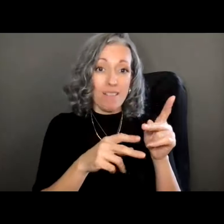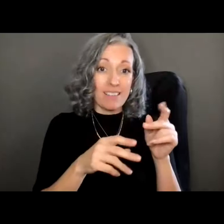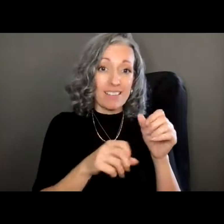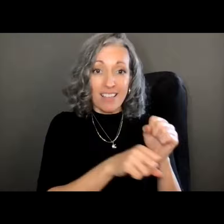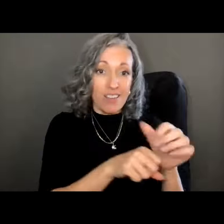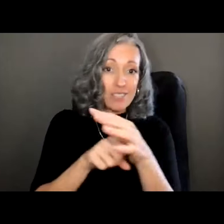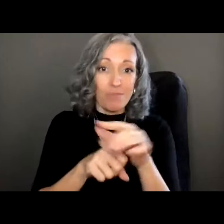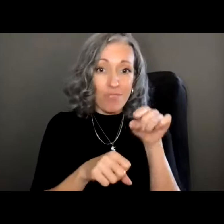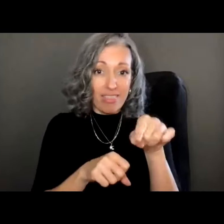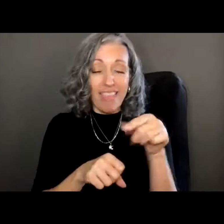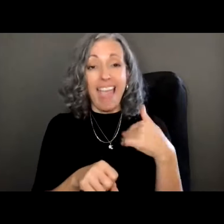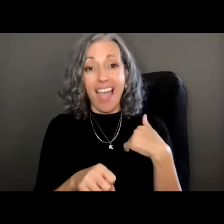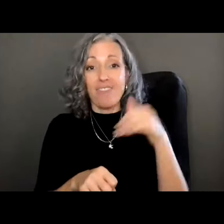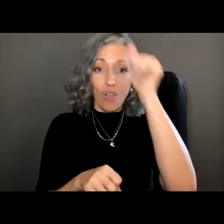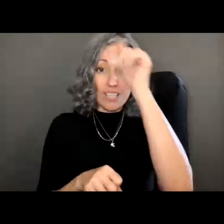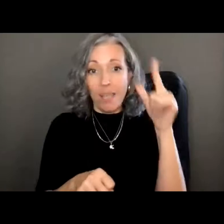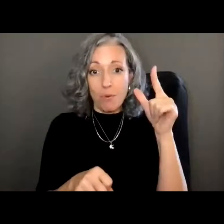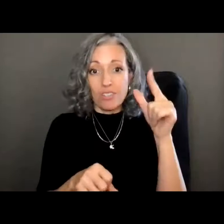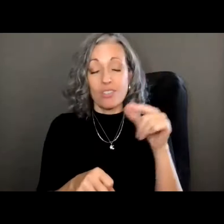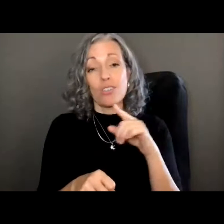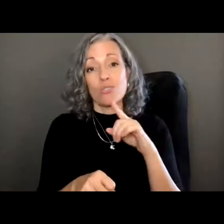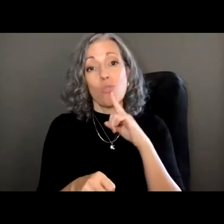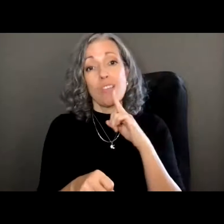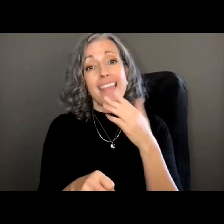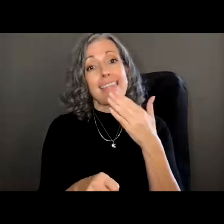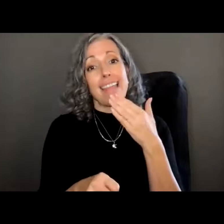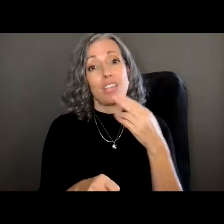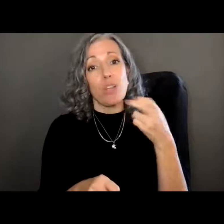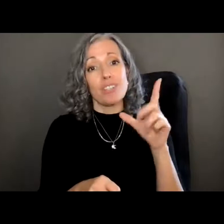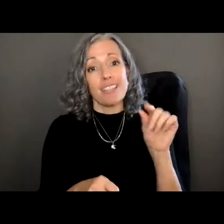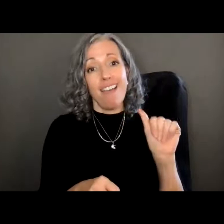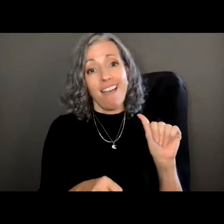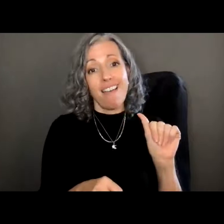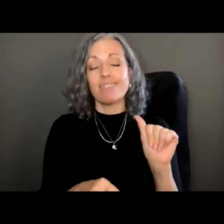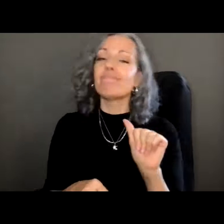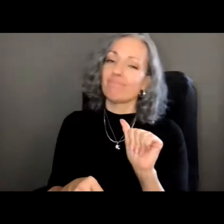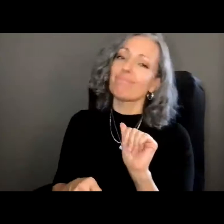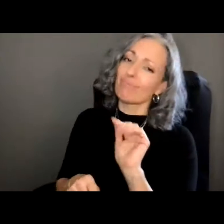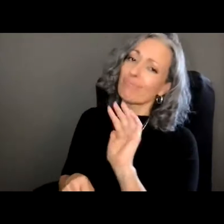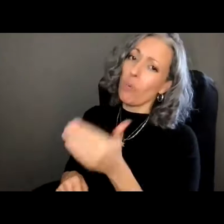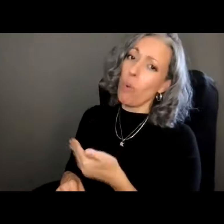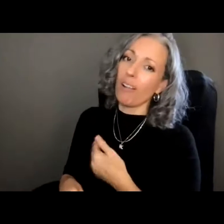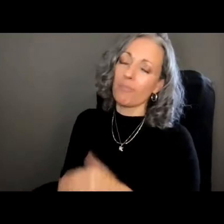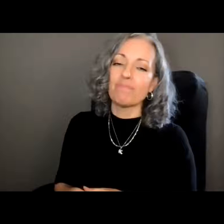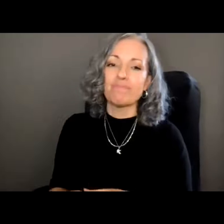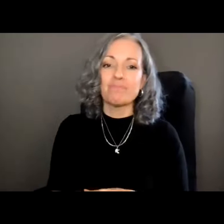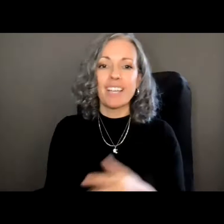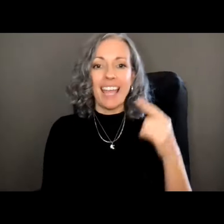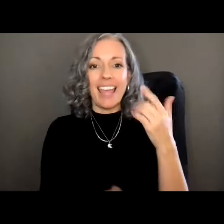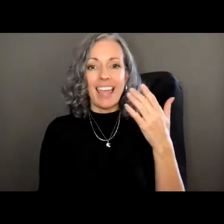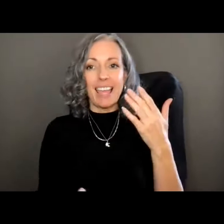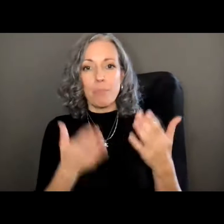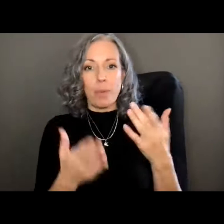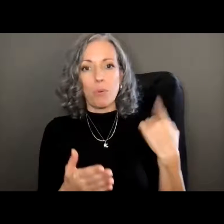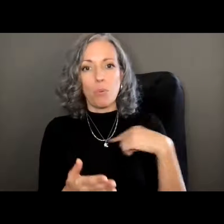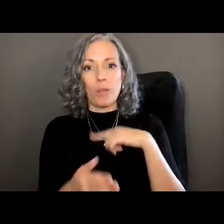Alzheimer's and related dementia. So thank you, Hilda. You're welcome. And I guess maybe we